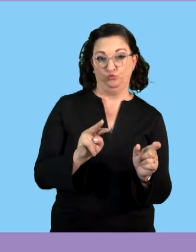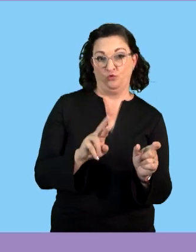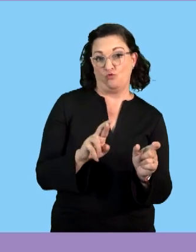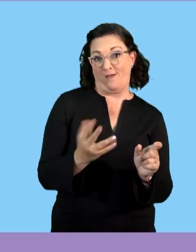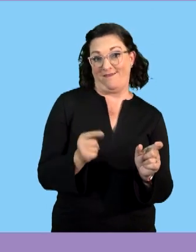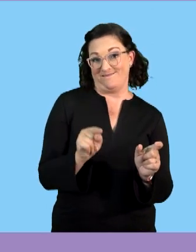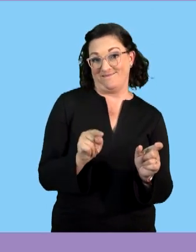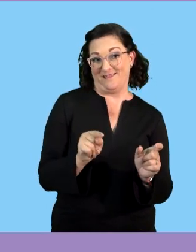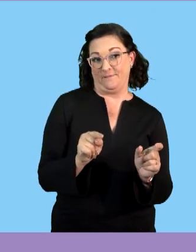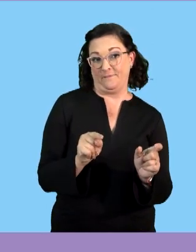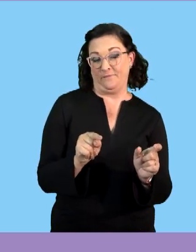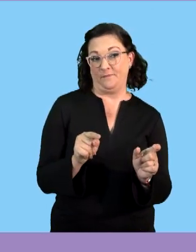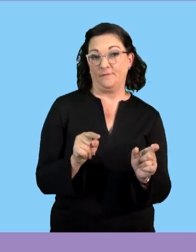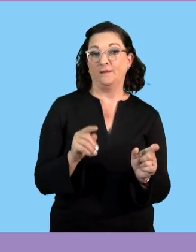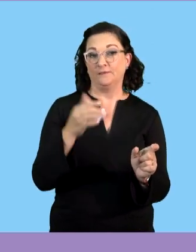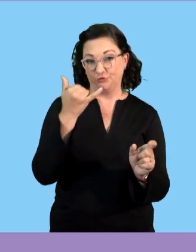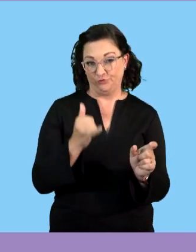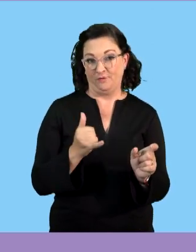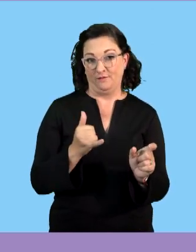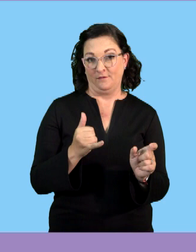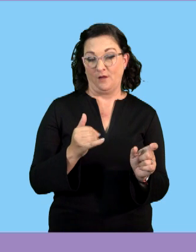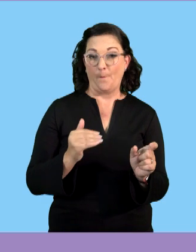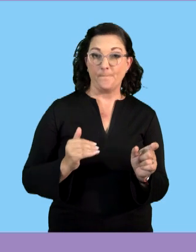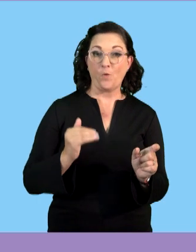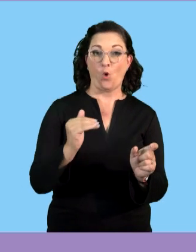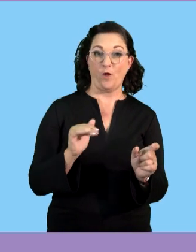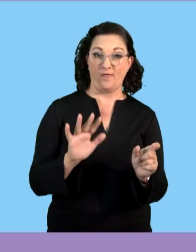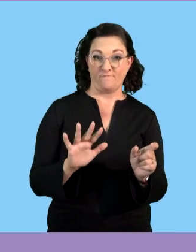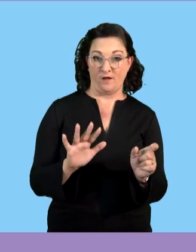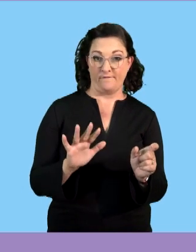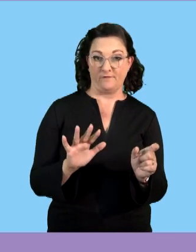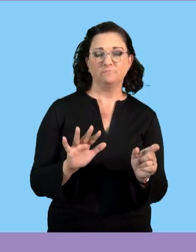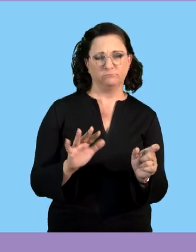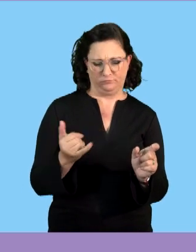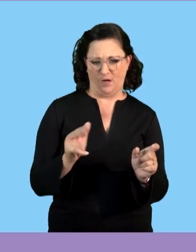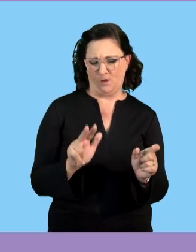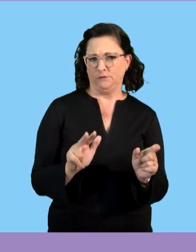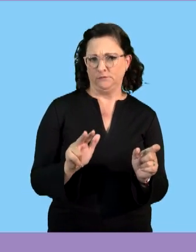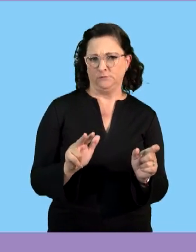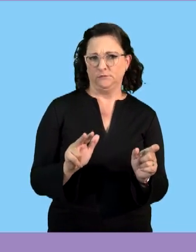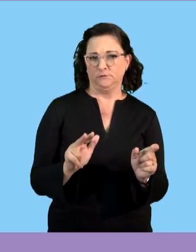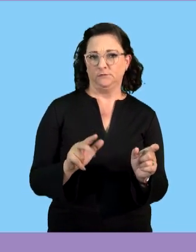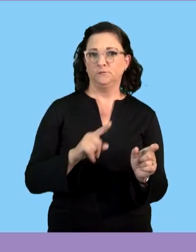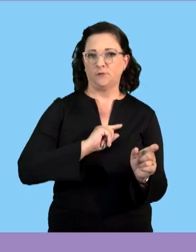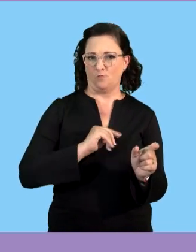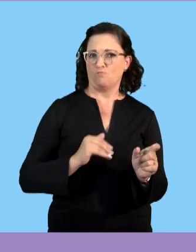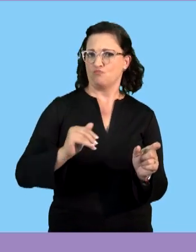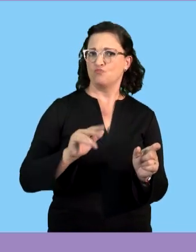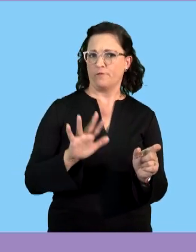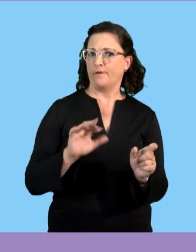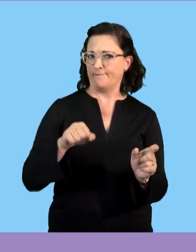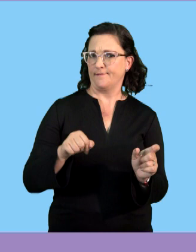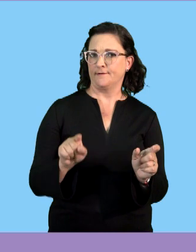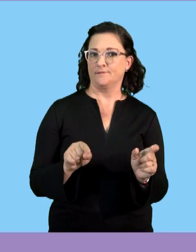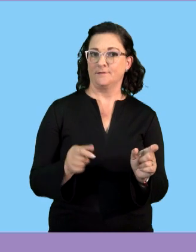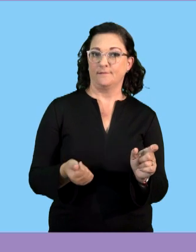the one on the right. And then we check. If it's greater than 5, in the case it's 8, so it's